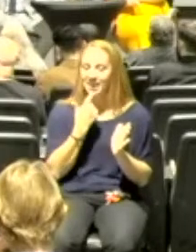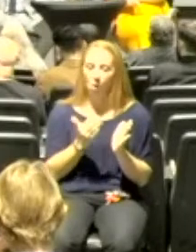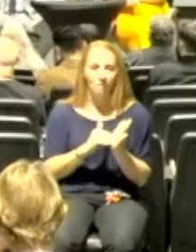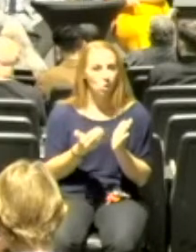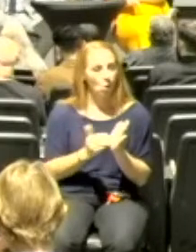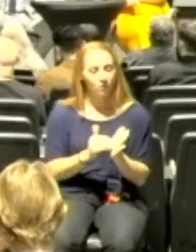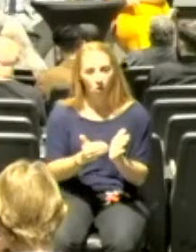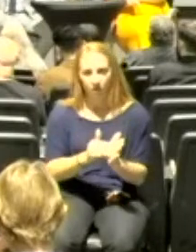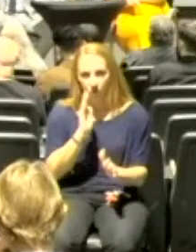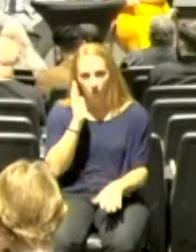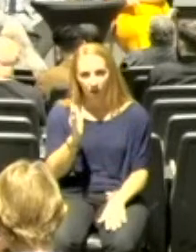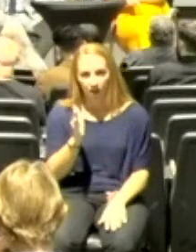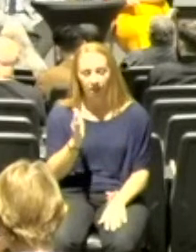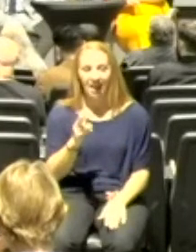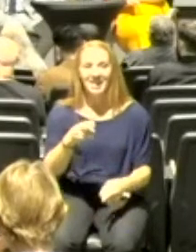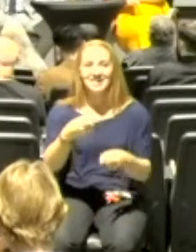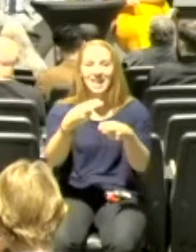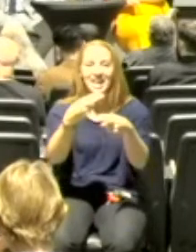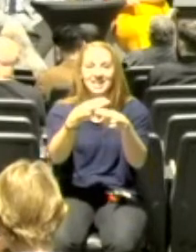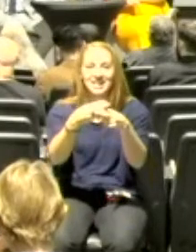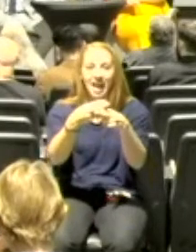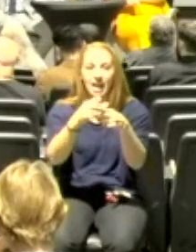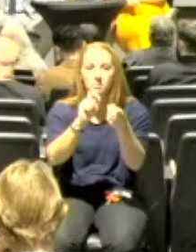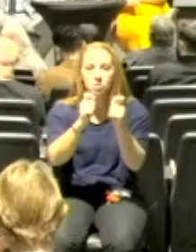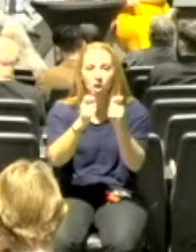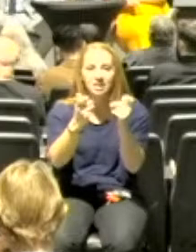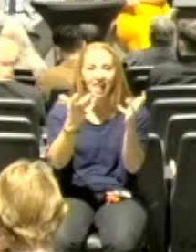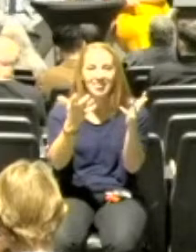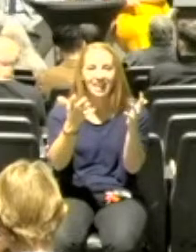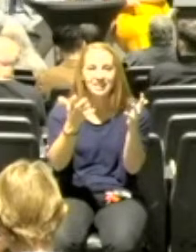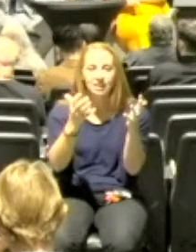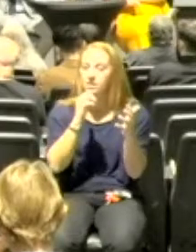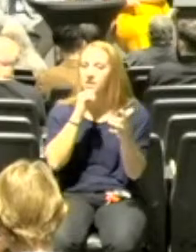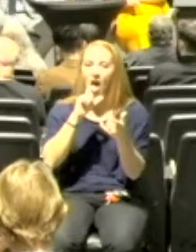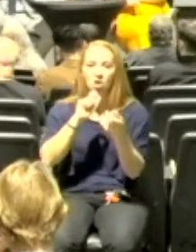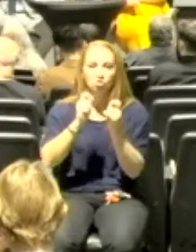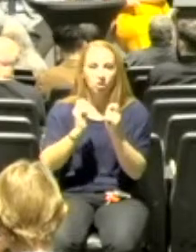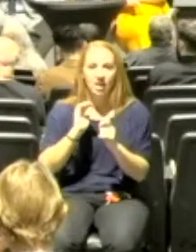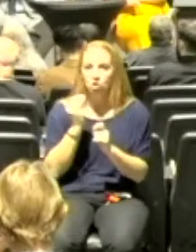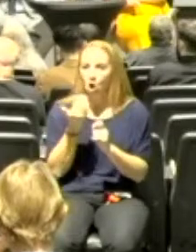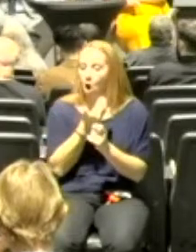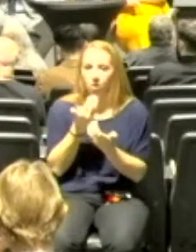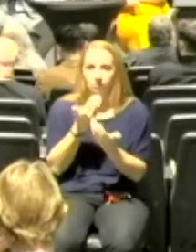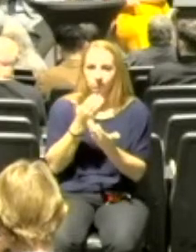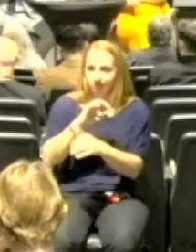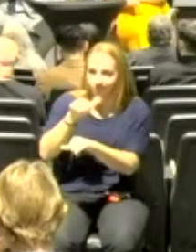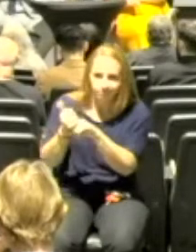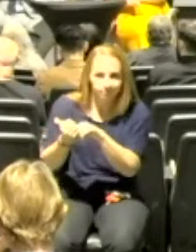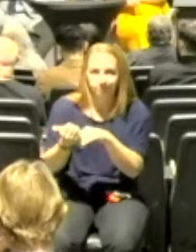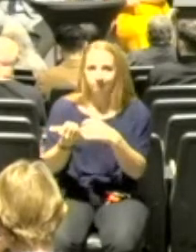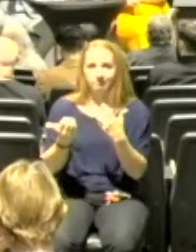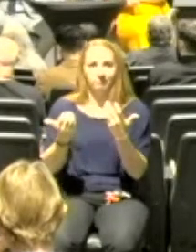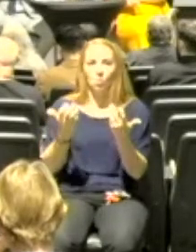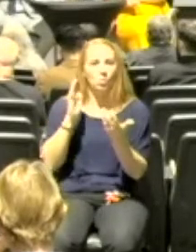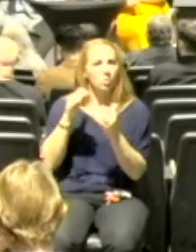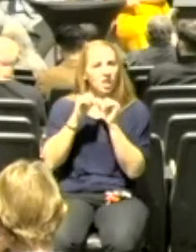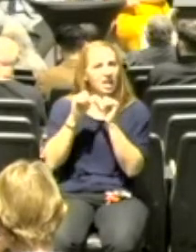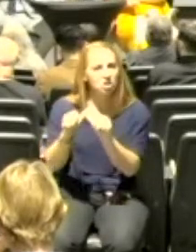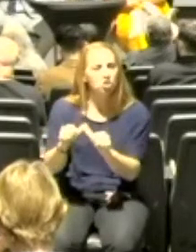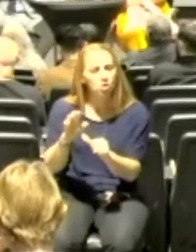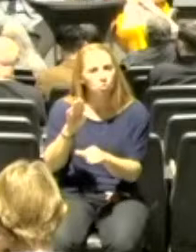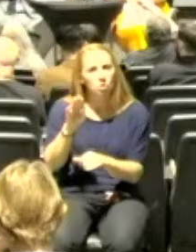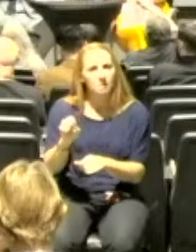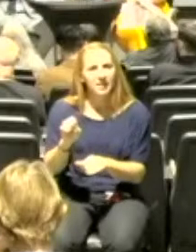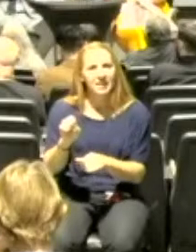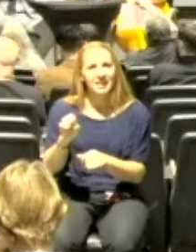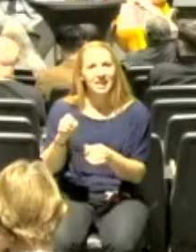more. This is a name change only. We're not changing our designation within the system of higher education. We will continue to be